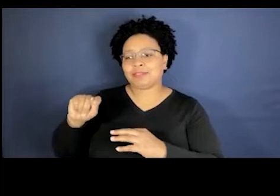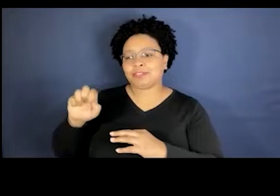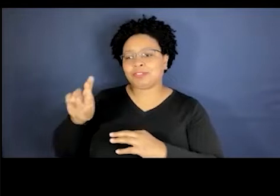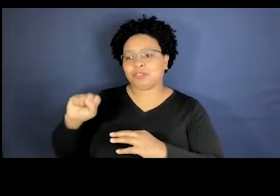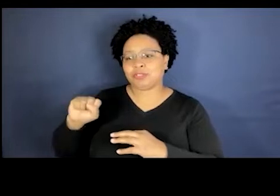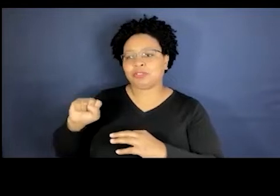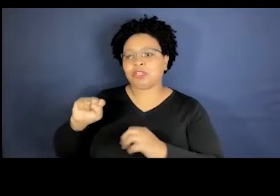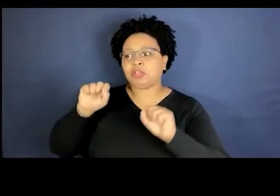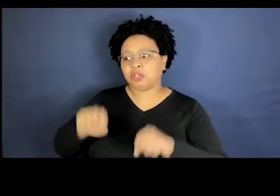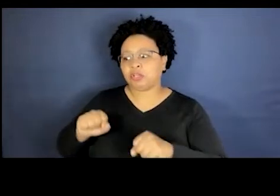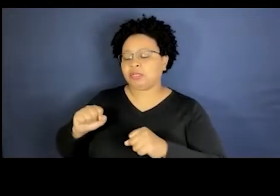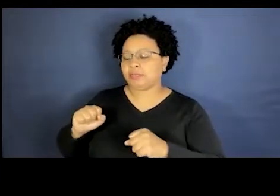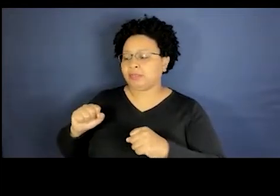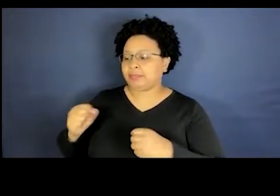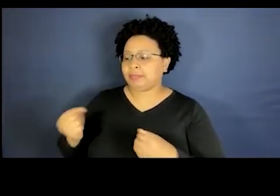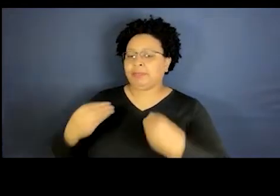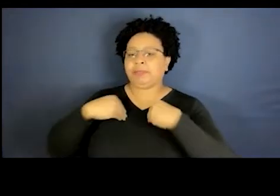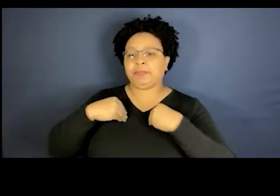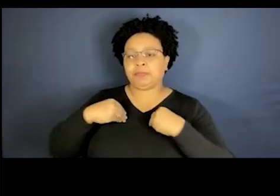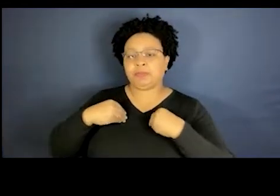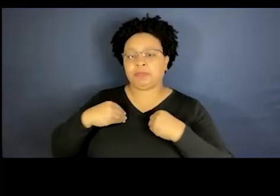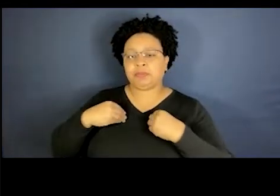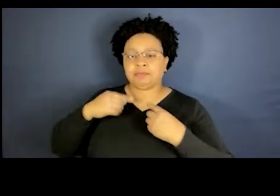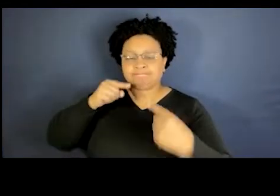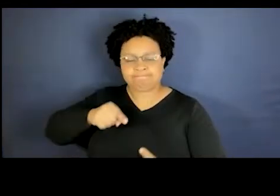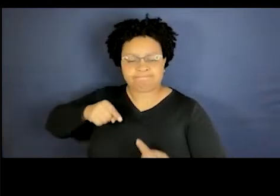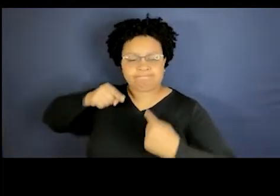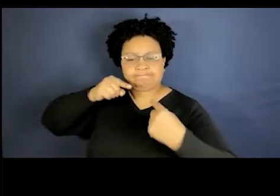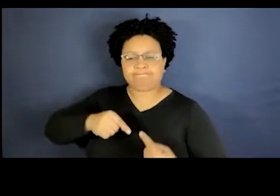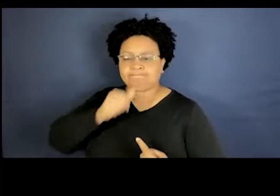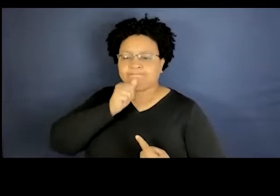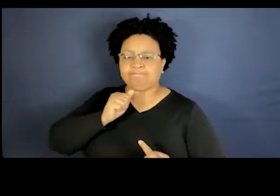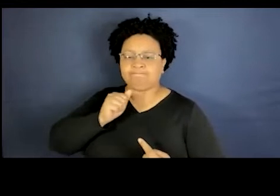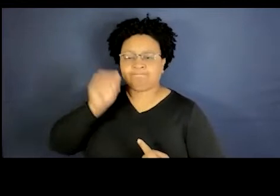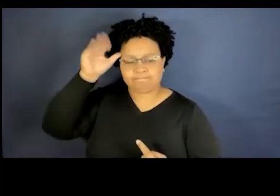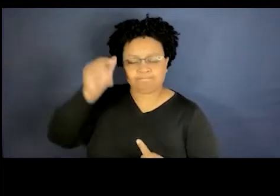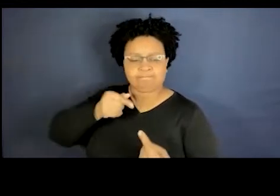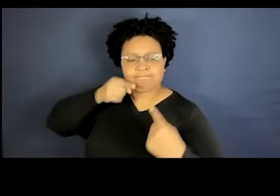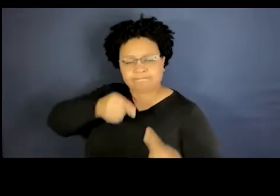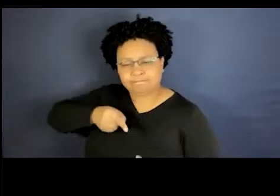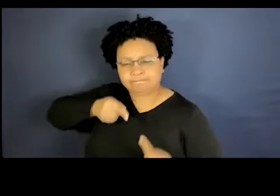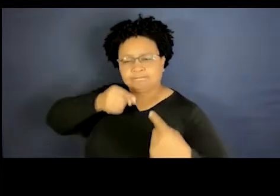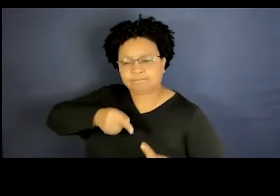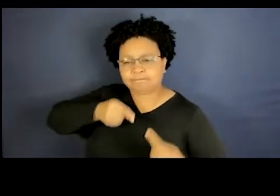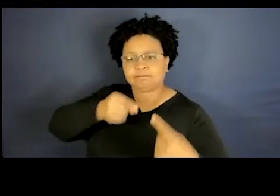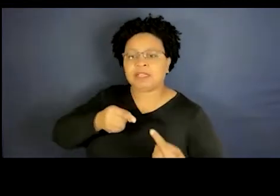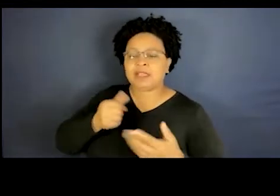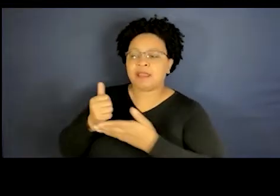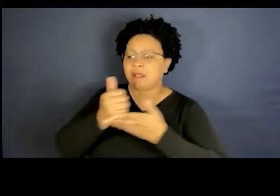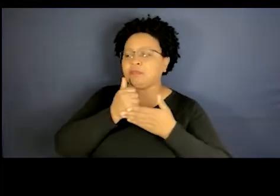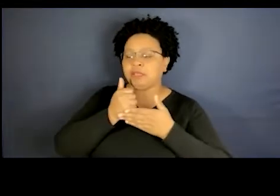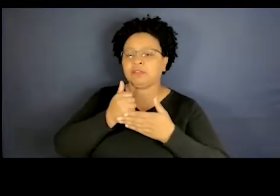were actually fuel for the future, right? And really help support these advocacy skills or this generational